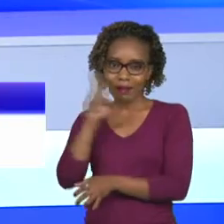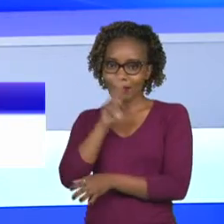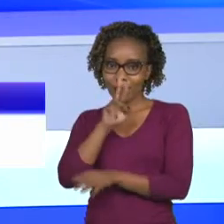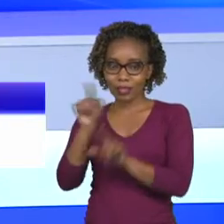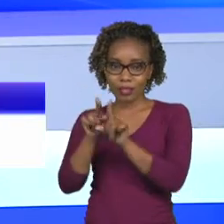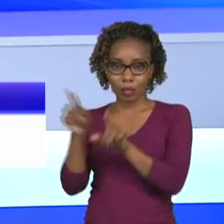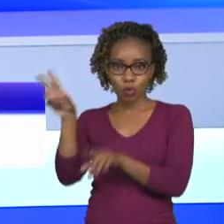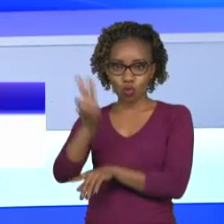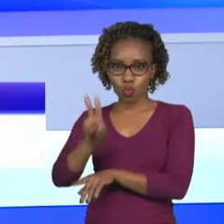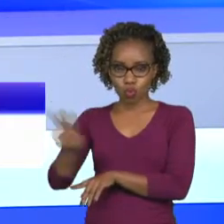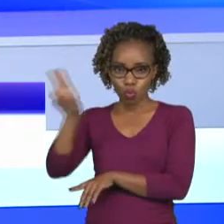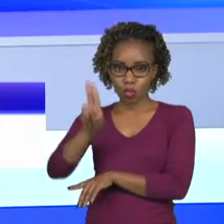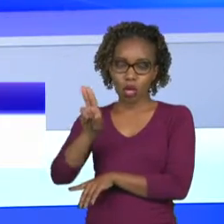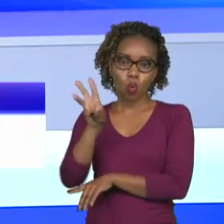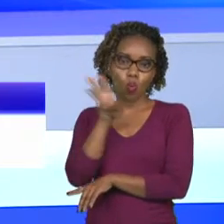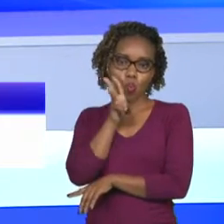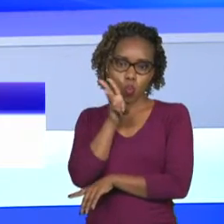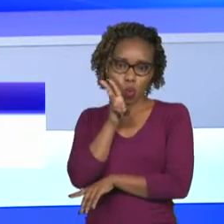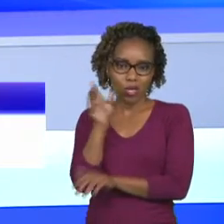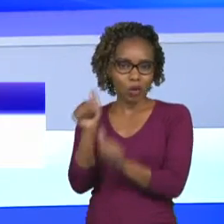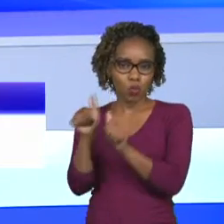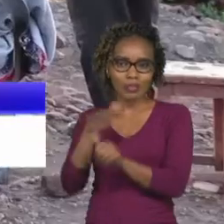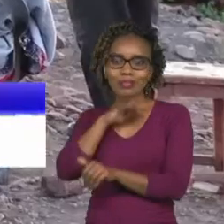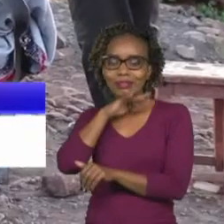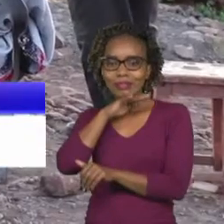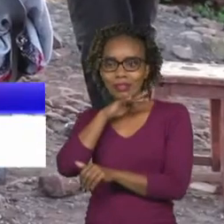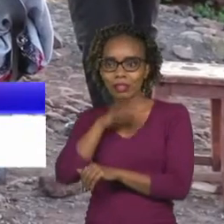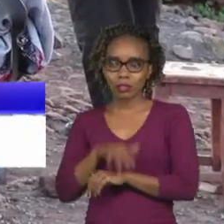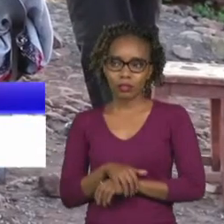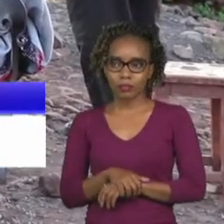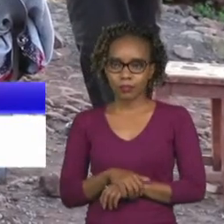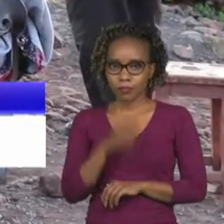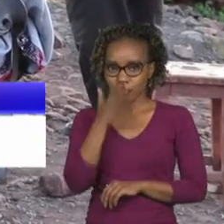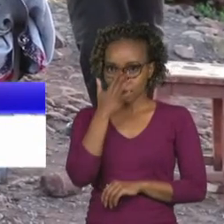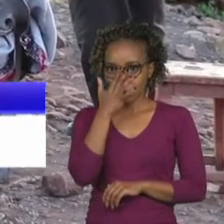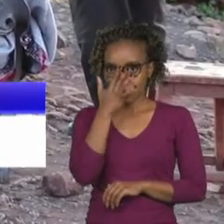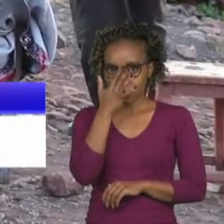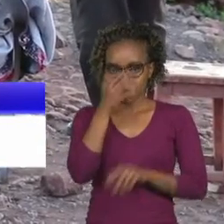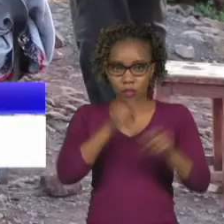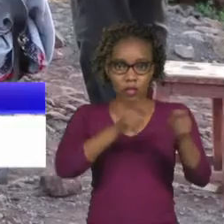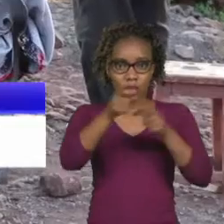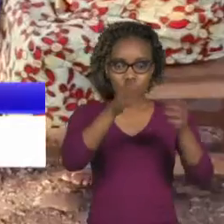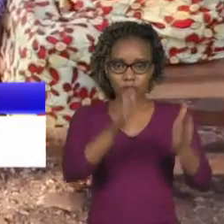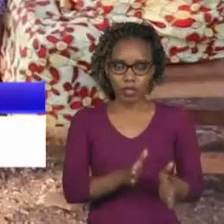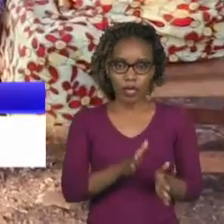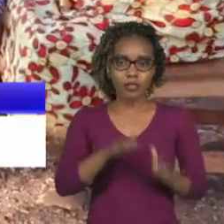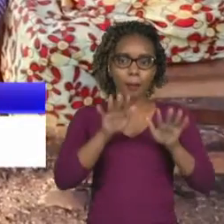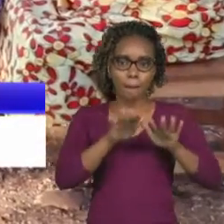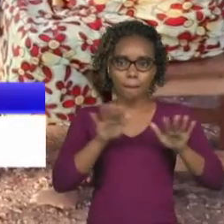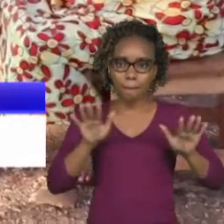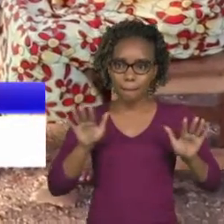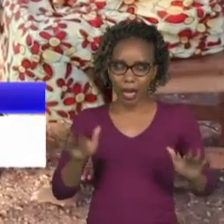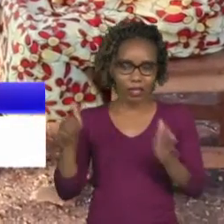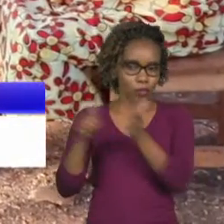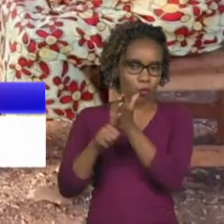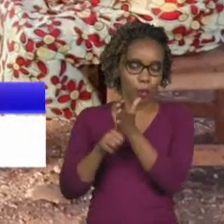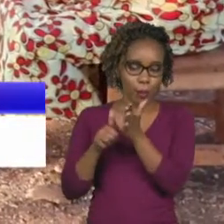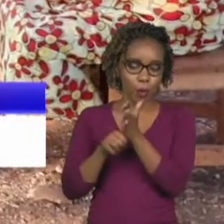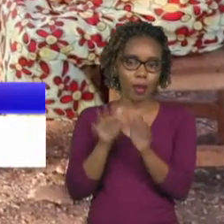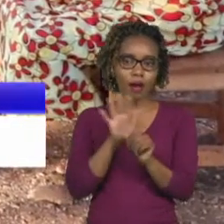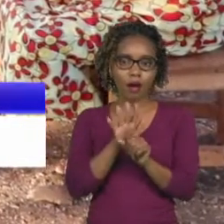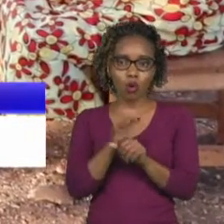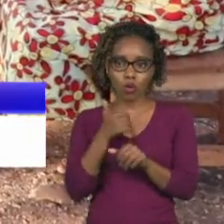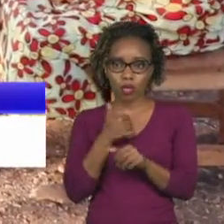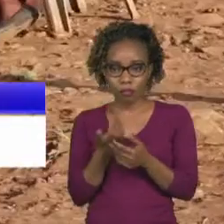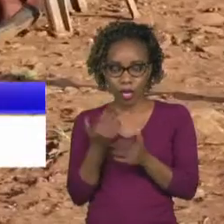waters from unknown sources. Let's take a look. The traders of this market have decried series of problems, from